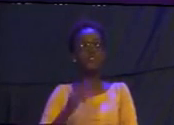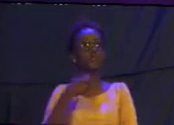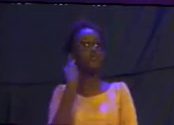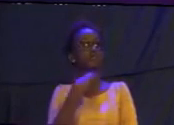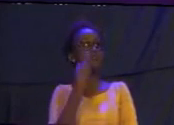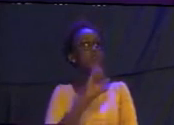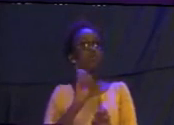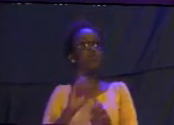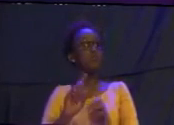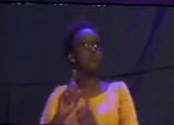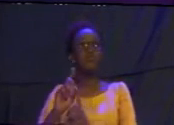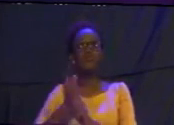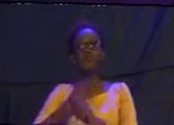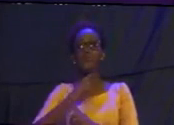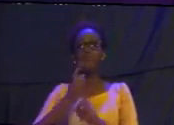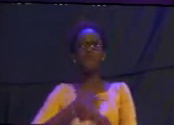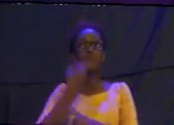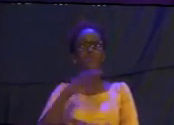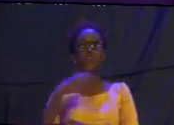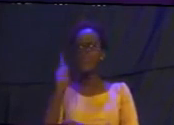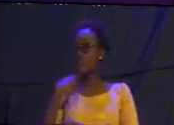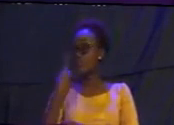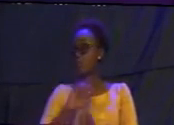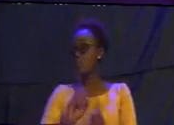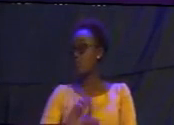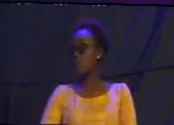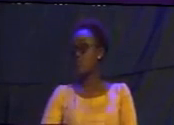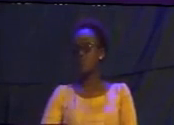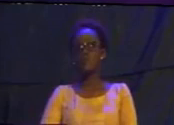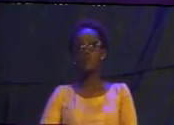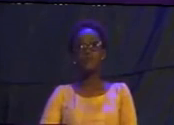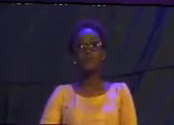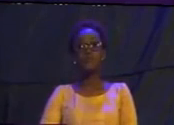Where is the delegation from France? If you could stand up where you are.